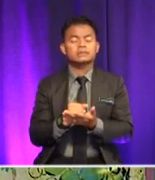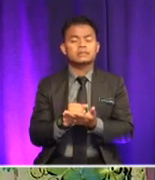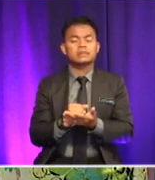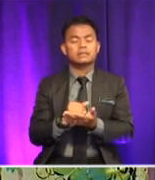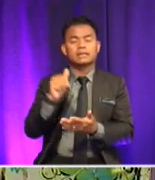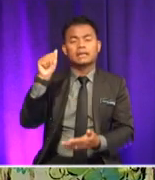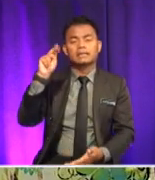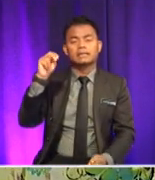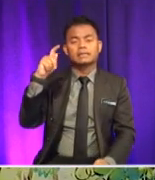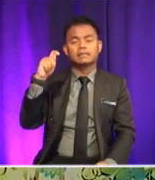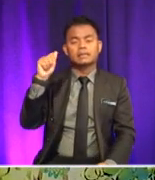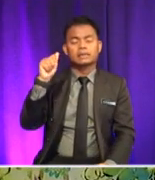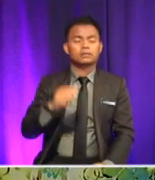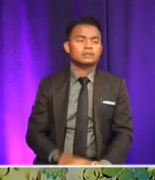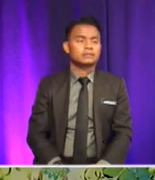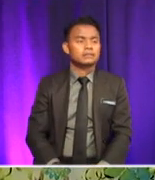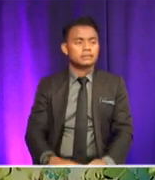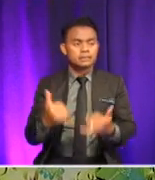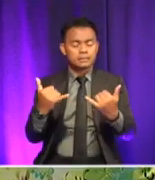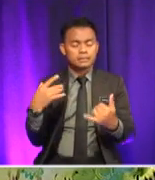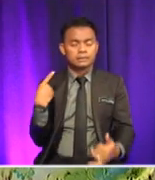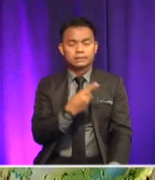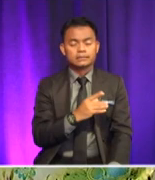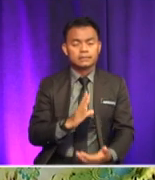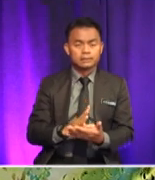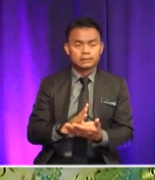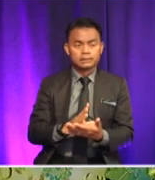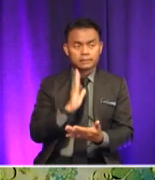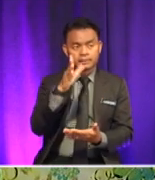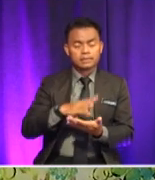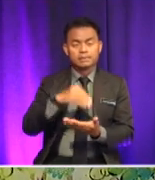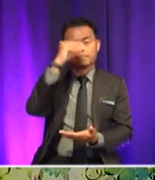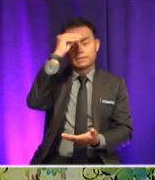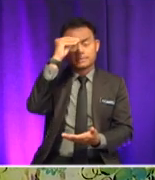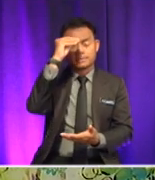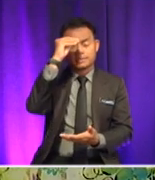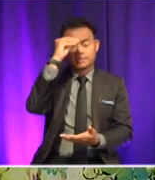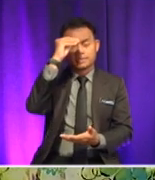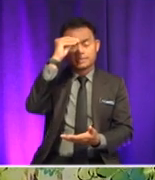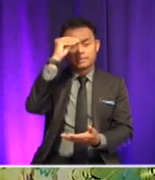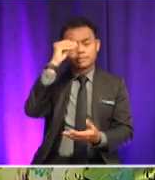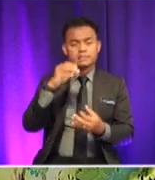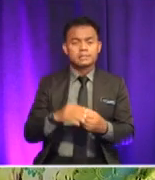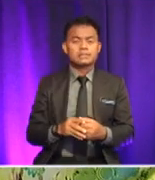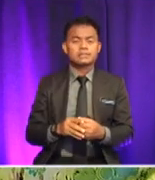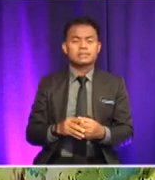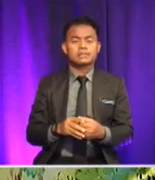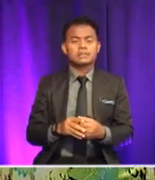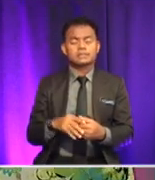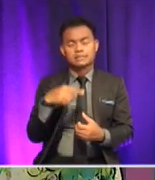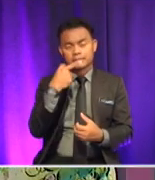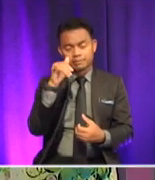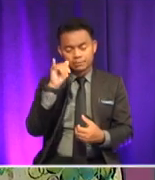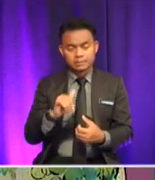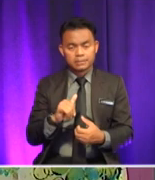to go into our main hero, Lani. Right, who's the main protagonist of the story. All right, to all